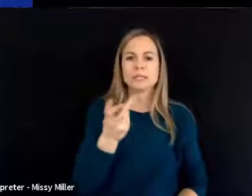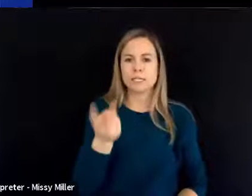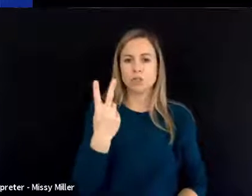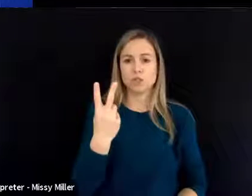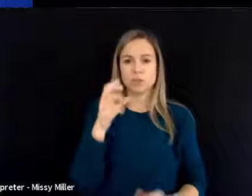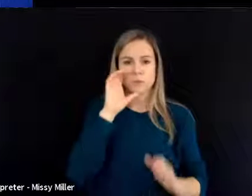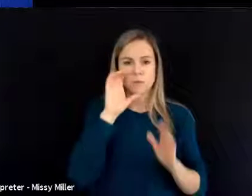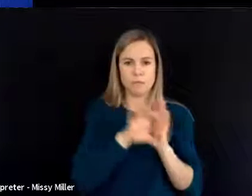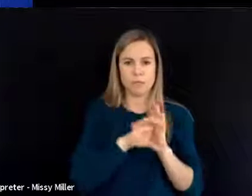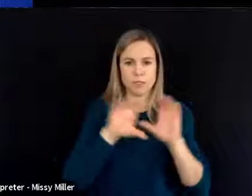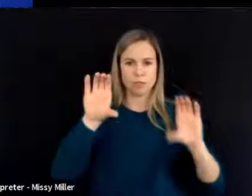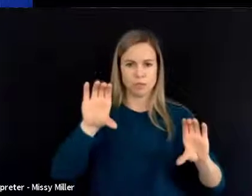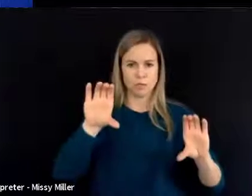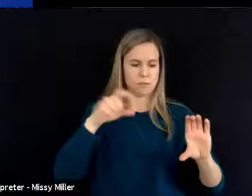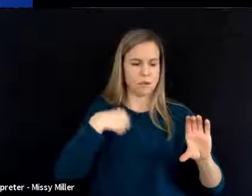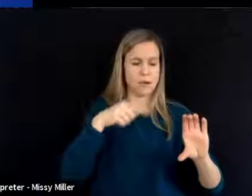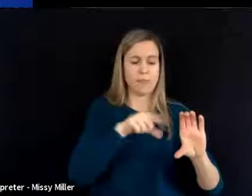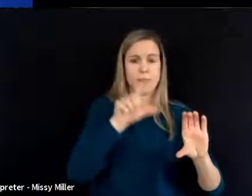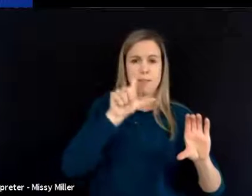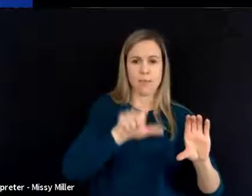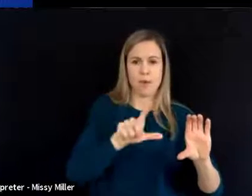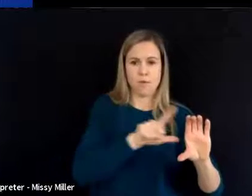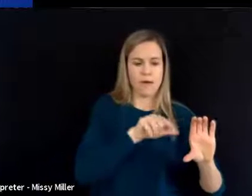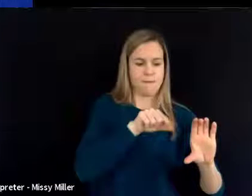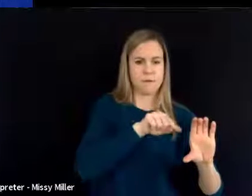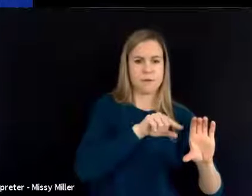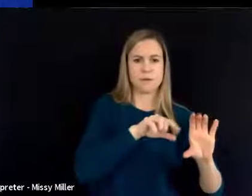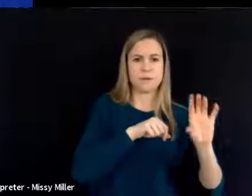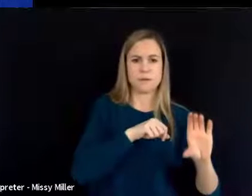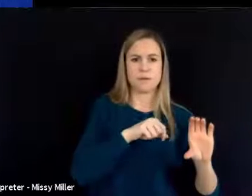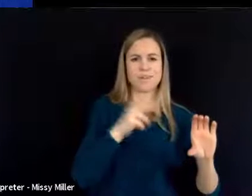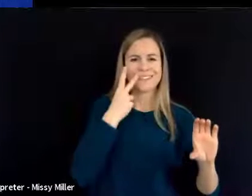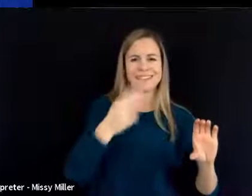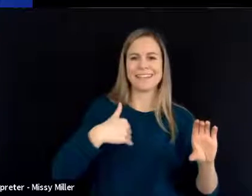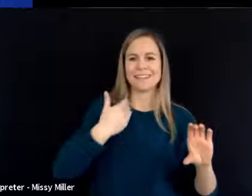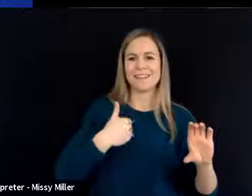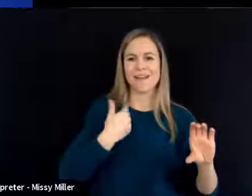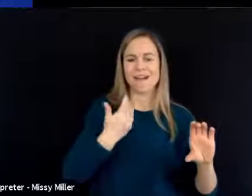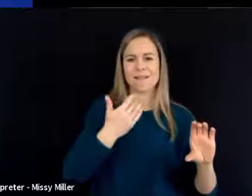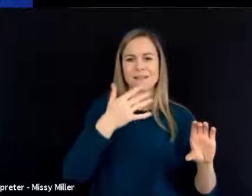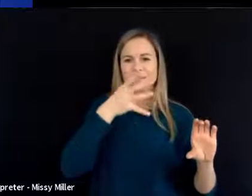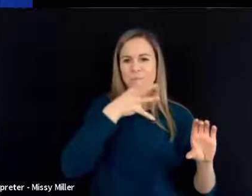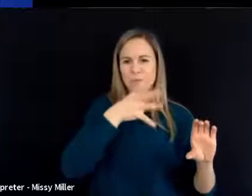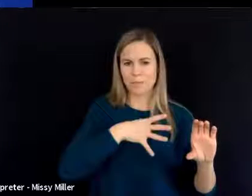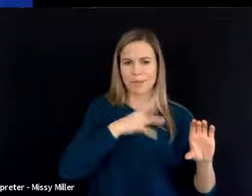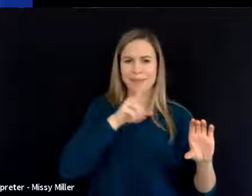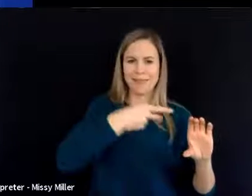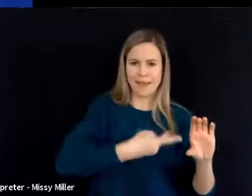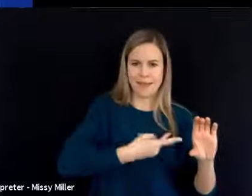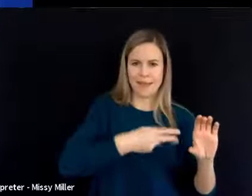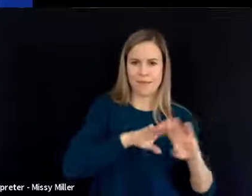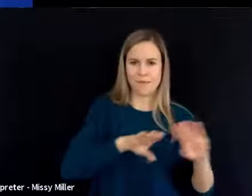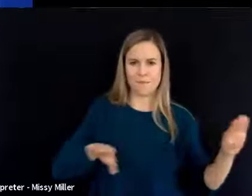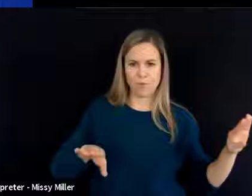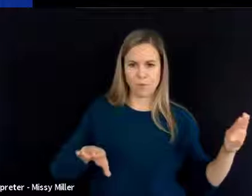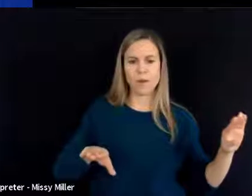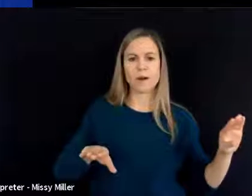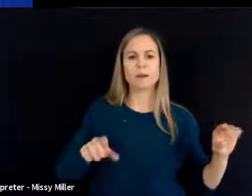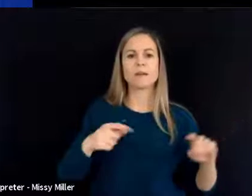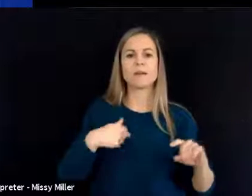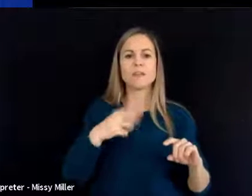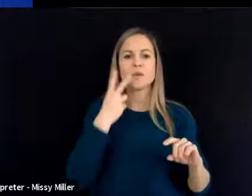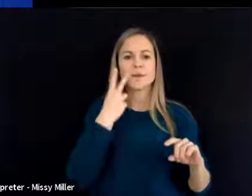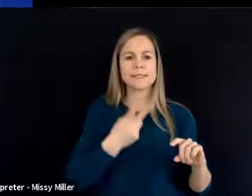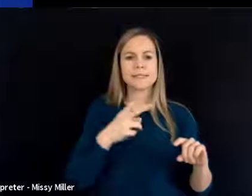lower left-hand corner, there's a young lady laying on the floor who you can see by the way that her ankles